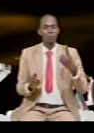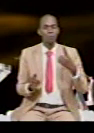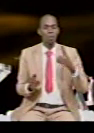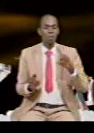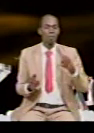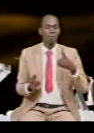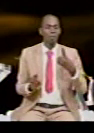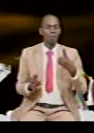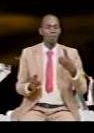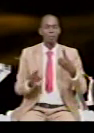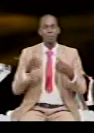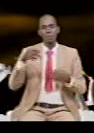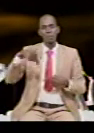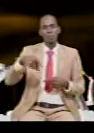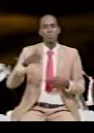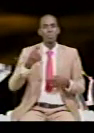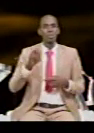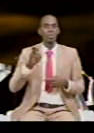Epistle of Peter chapter